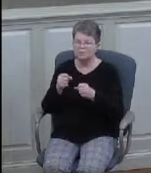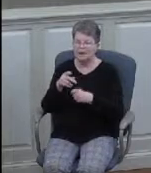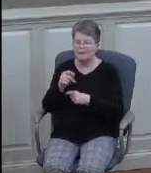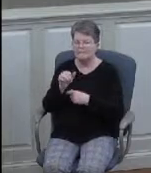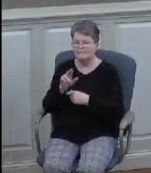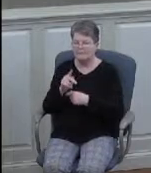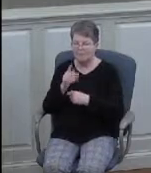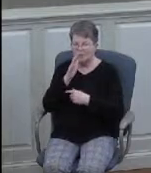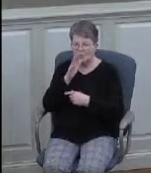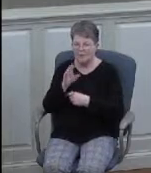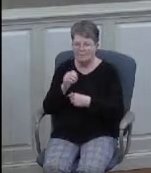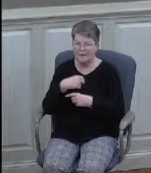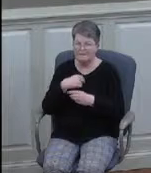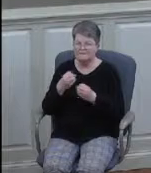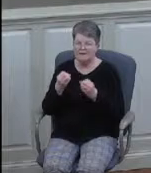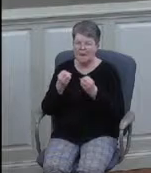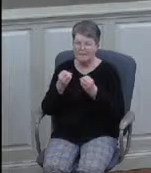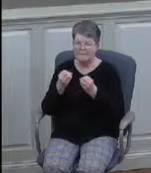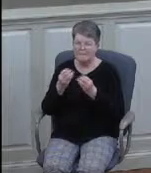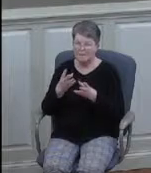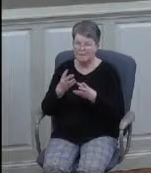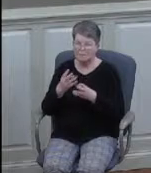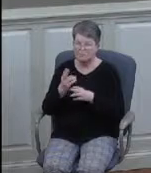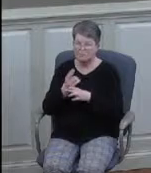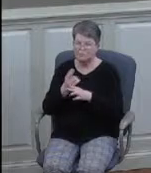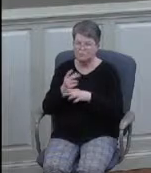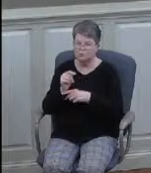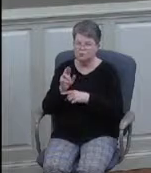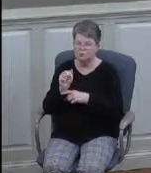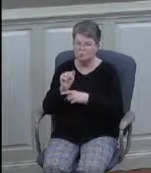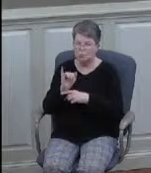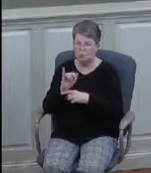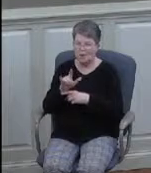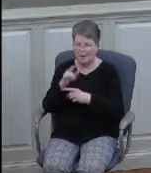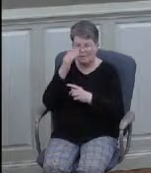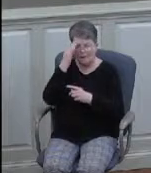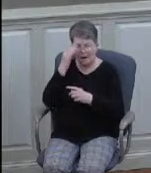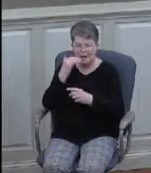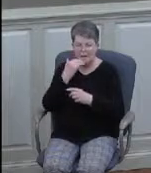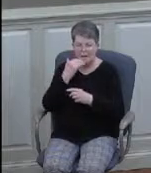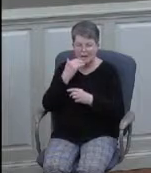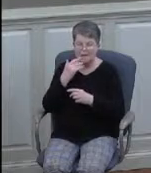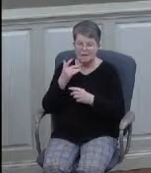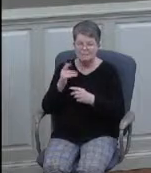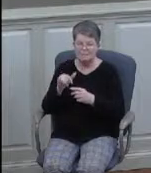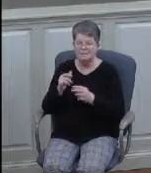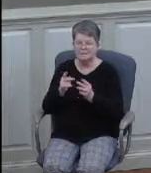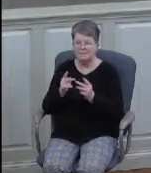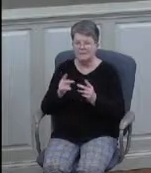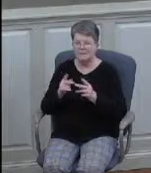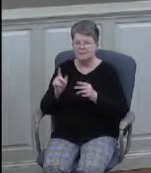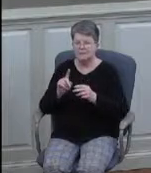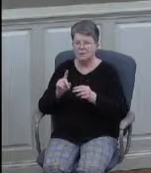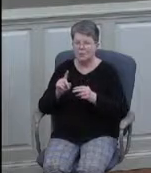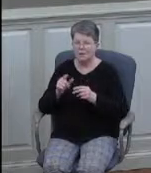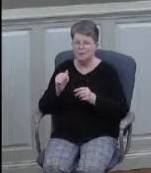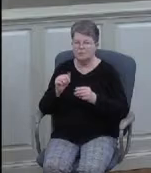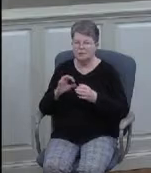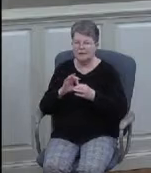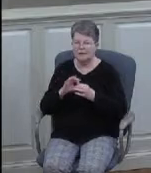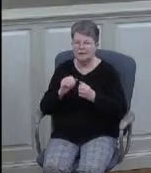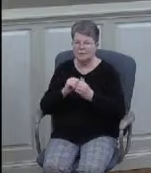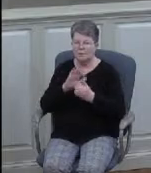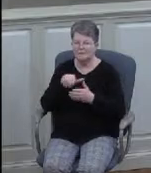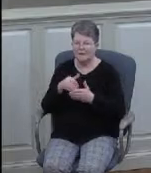have the multi-use trailhead is item D there, that would be a place where you could connect with all